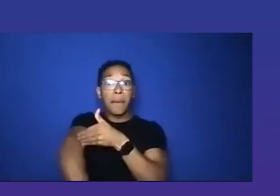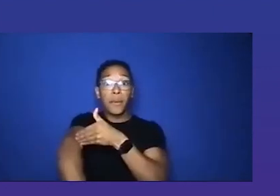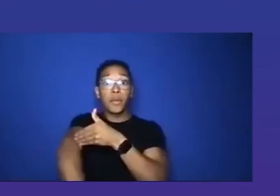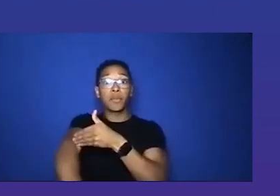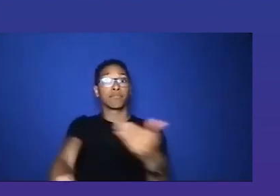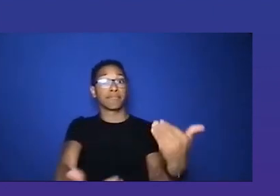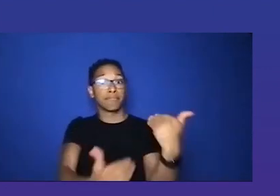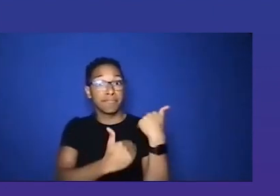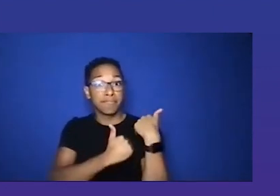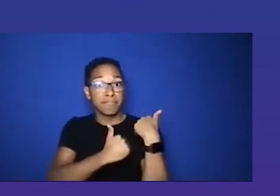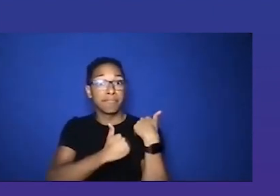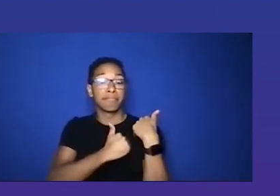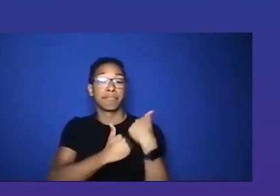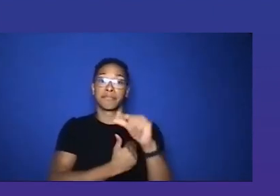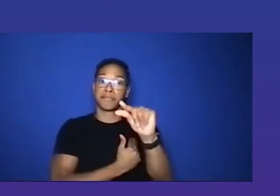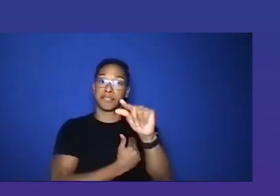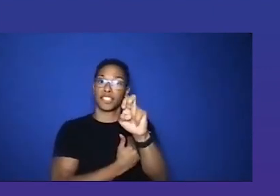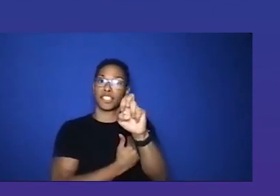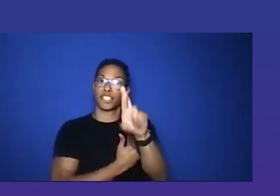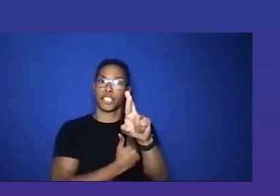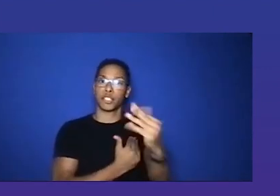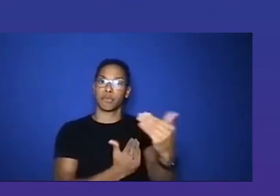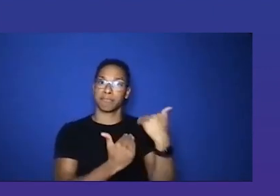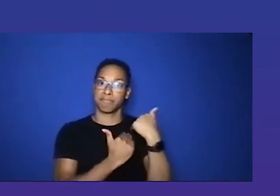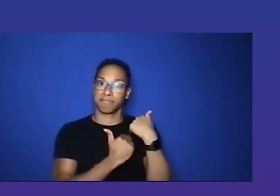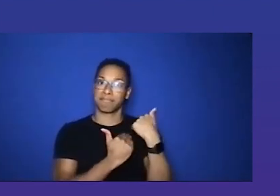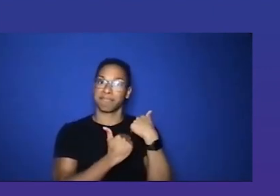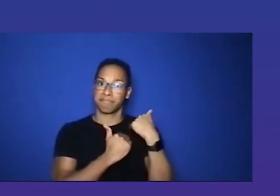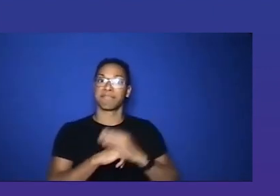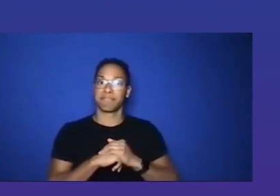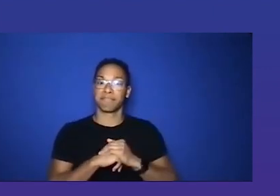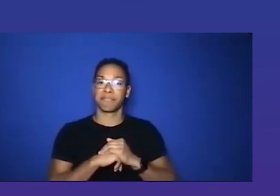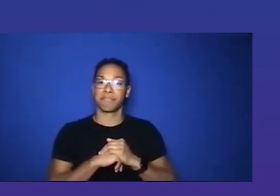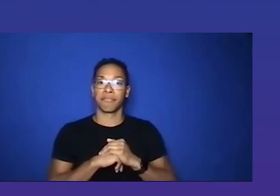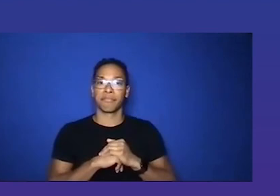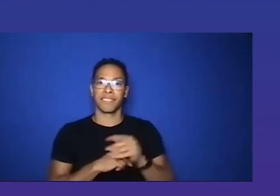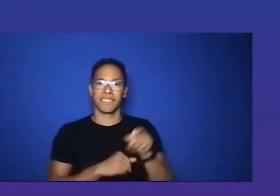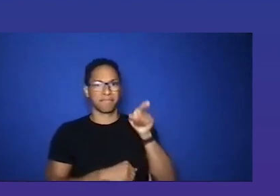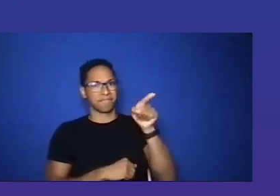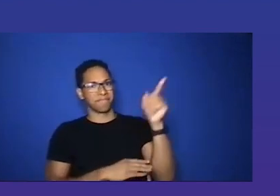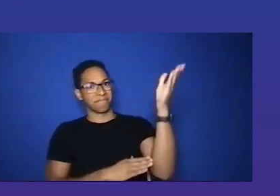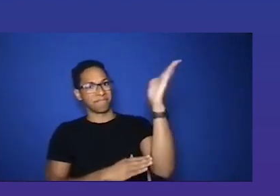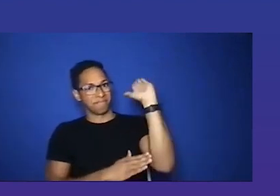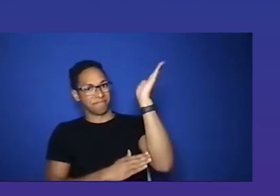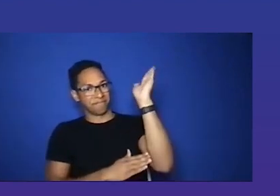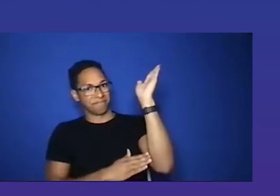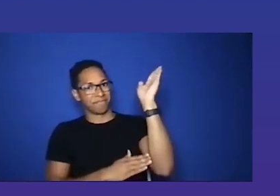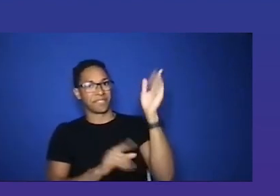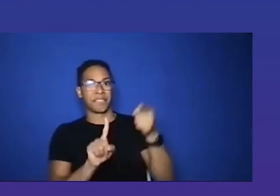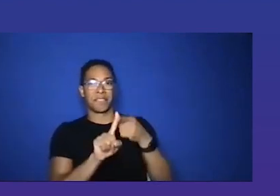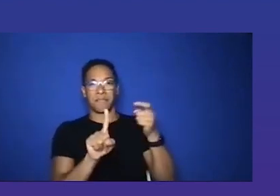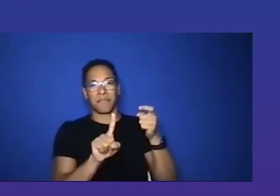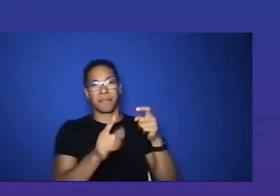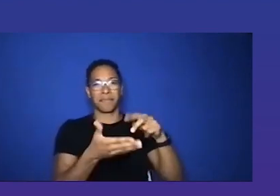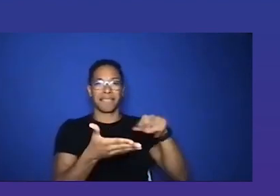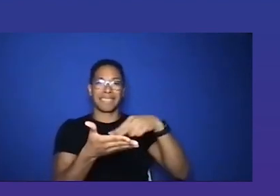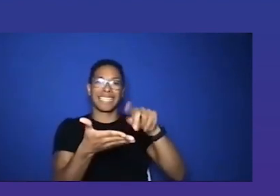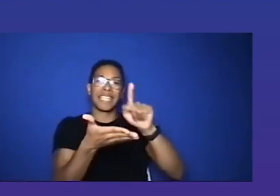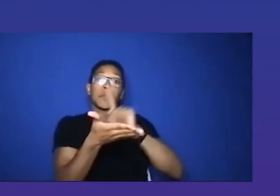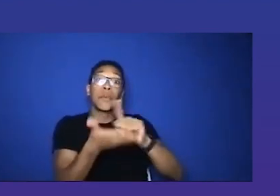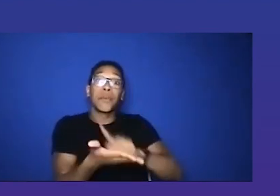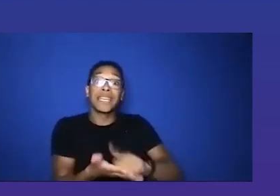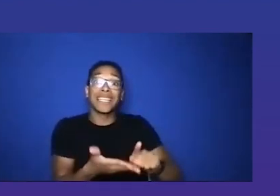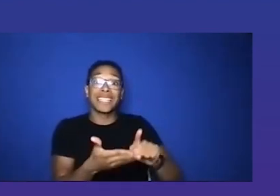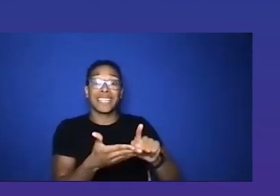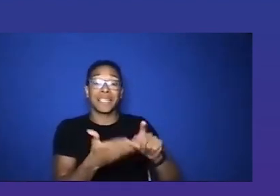Equity. Leading this conversation is the editor-in-chief at Dance Teacher and Dance Business Weekly and the senior consulting editor